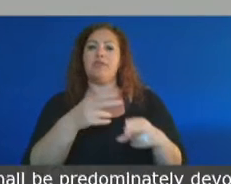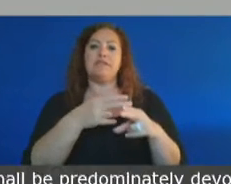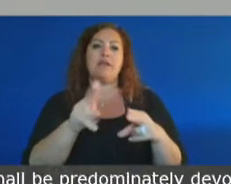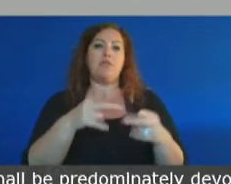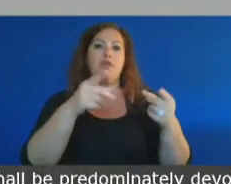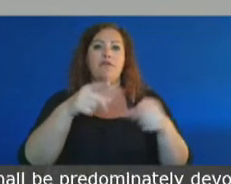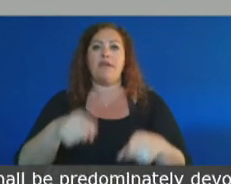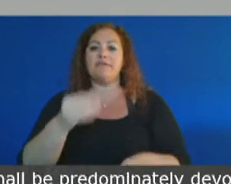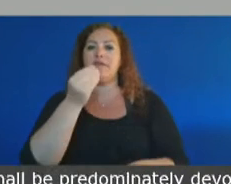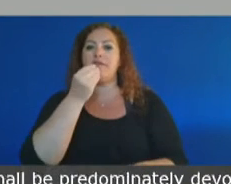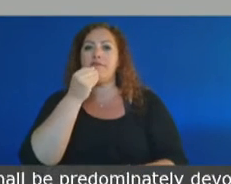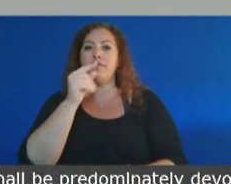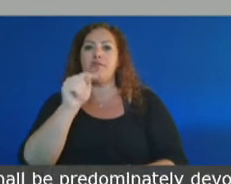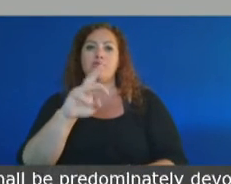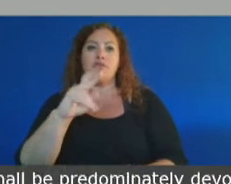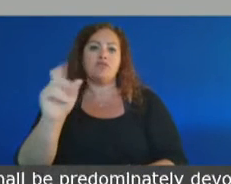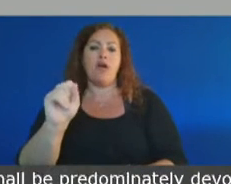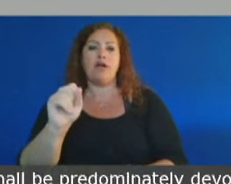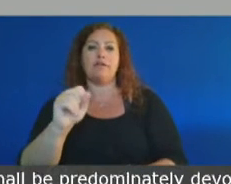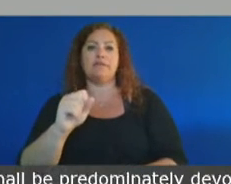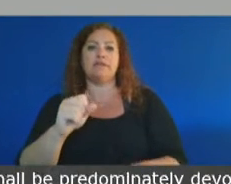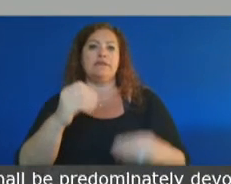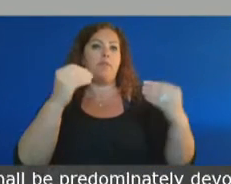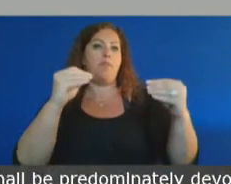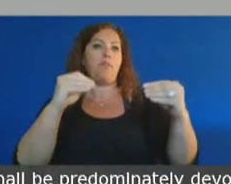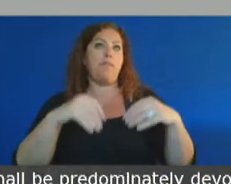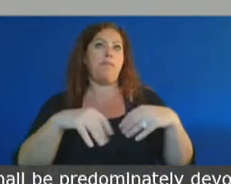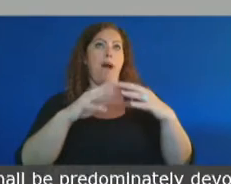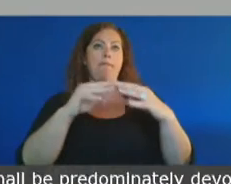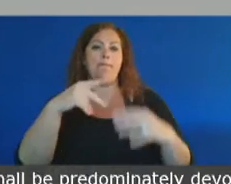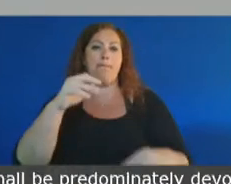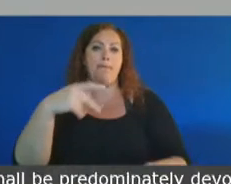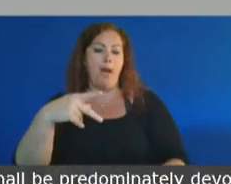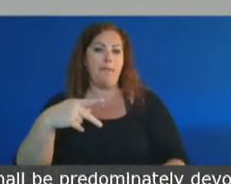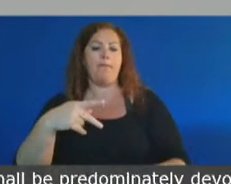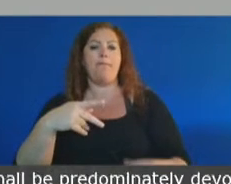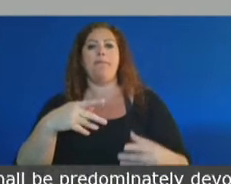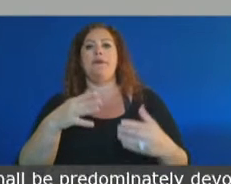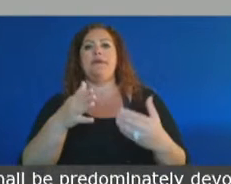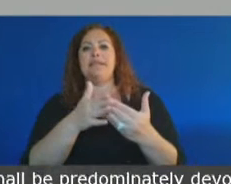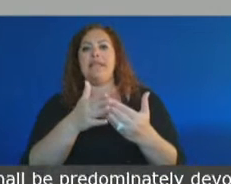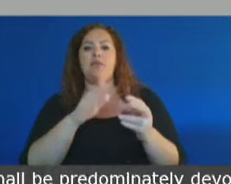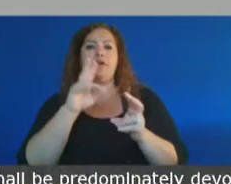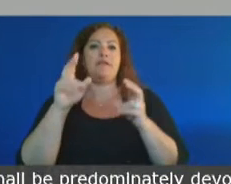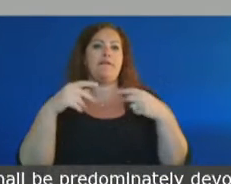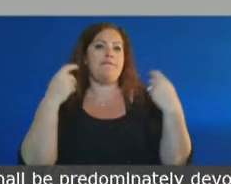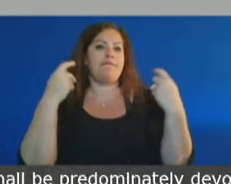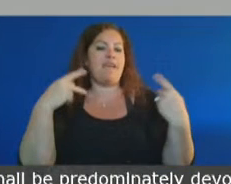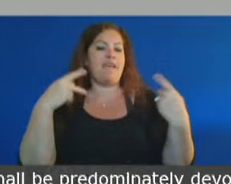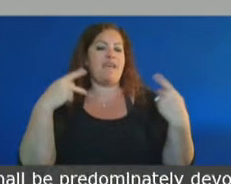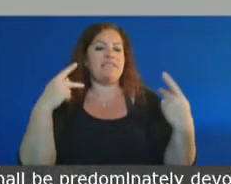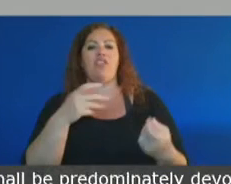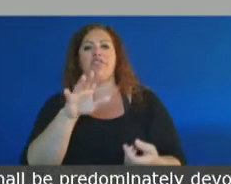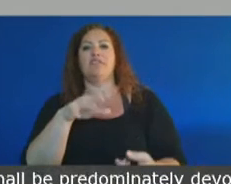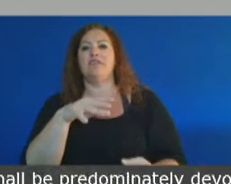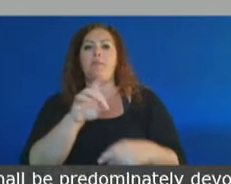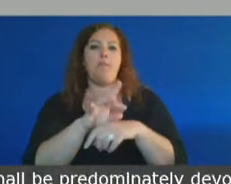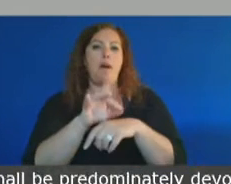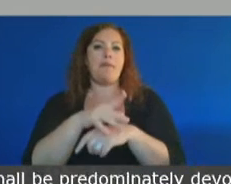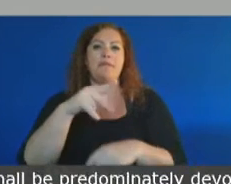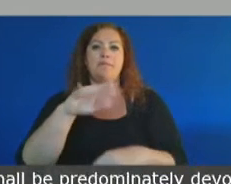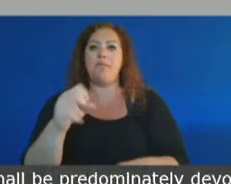food trucks popup retail uh seasonal neighborhood festivals like pumpkin patches uh music artwork crafts or other community engagement